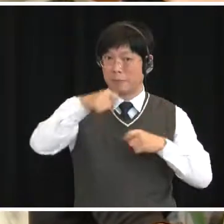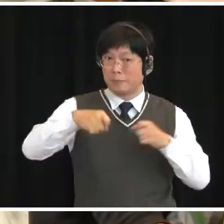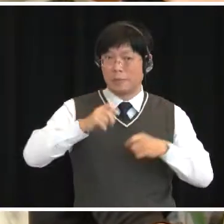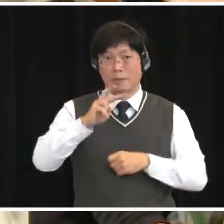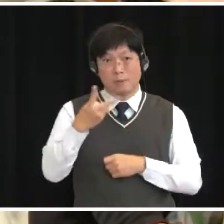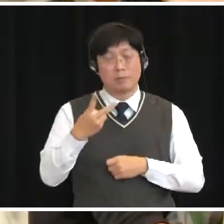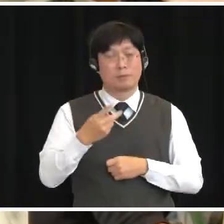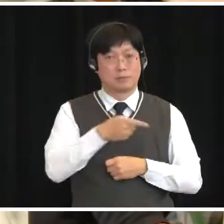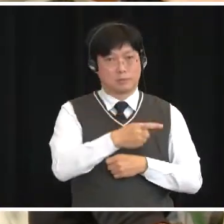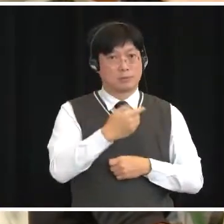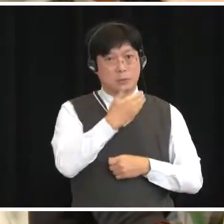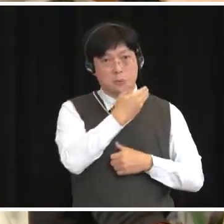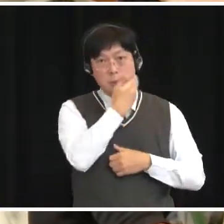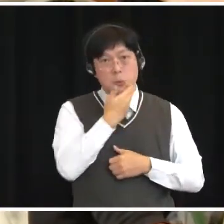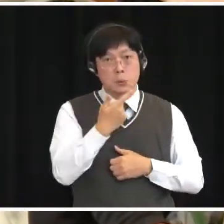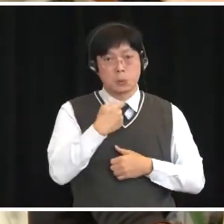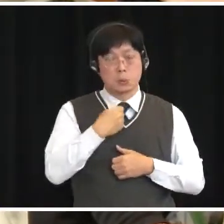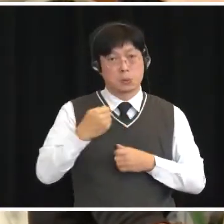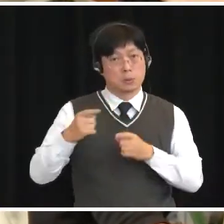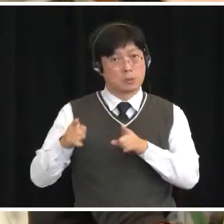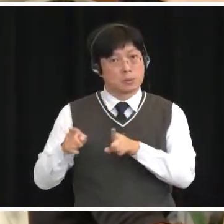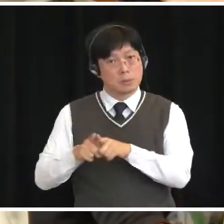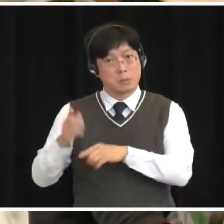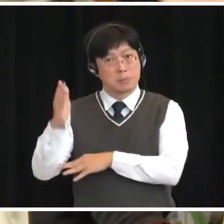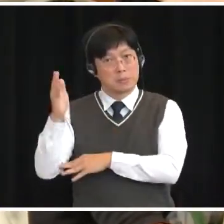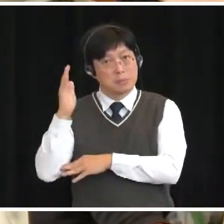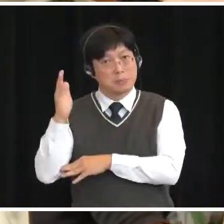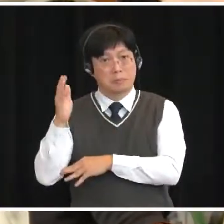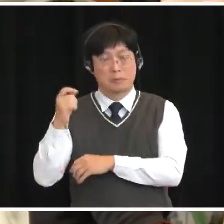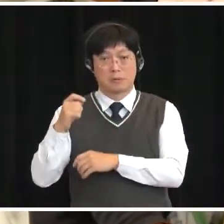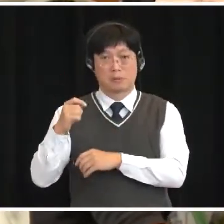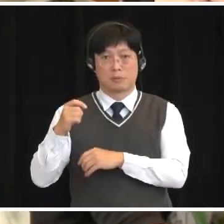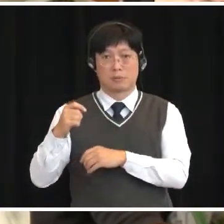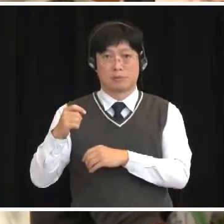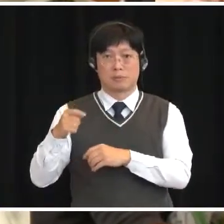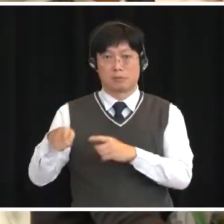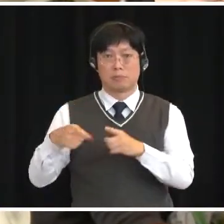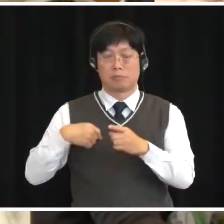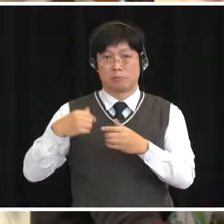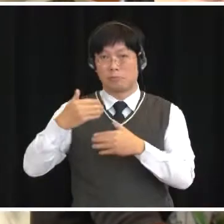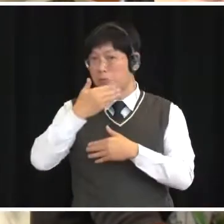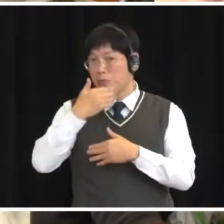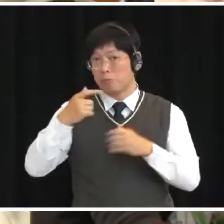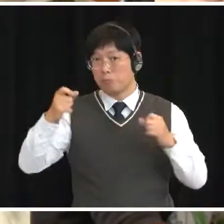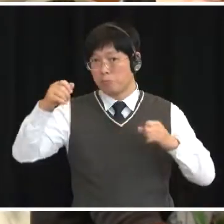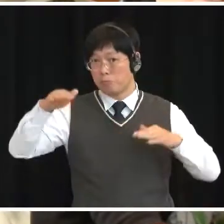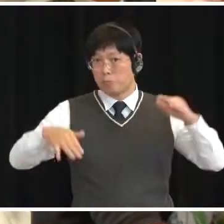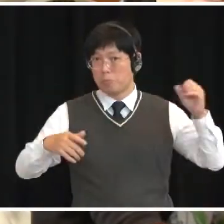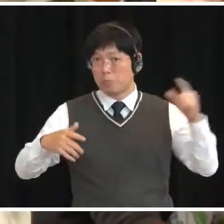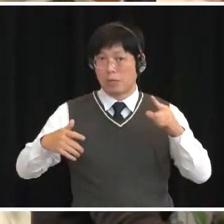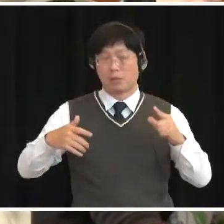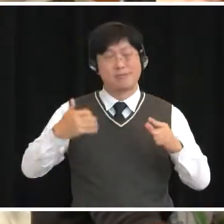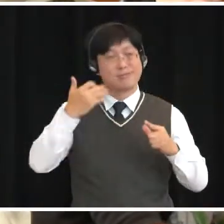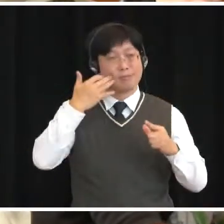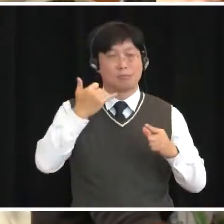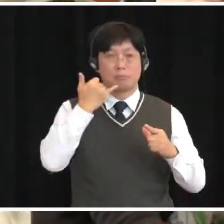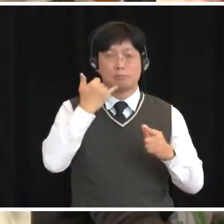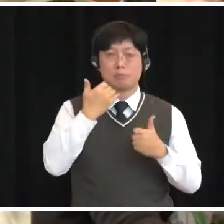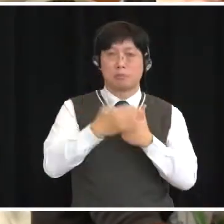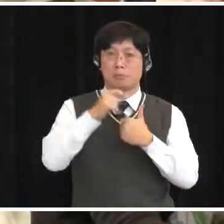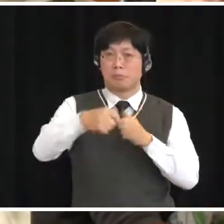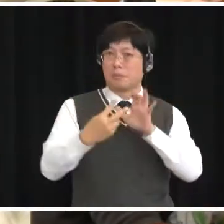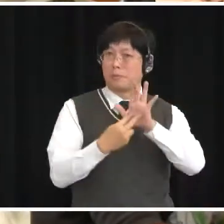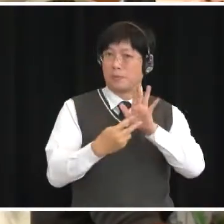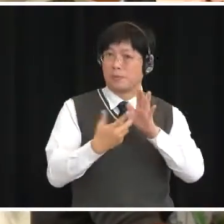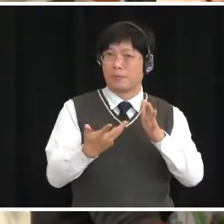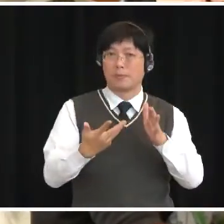Do we choose the solution that is in the best interest of the child,